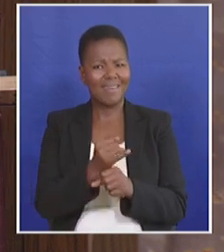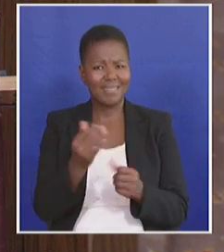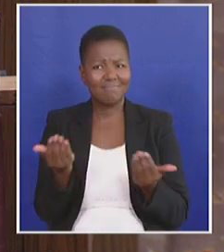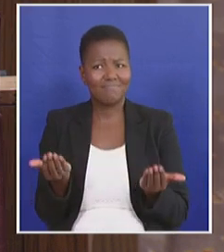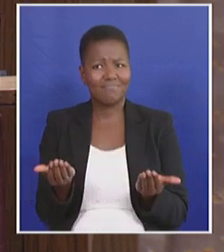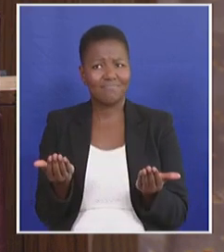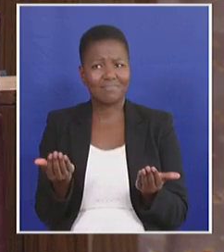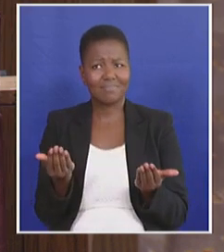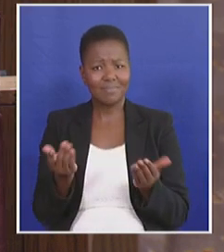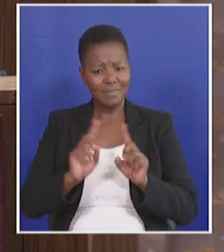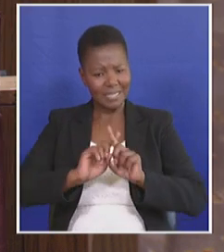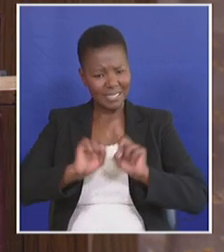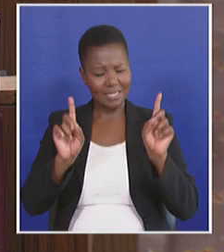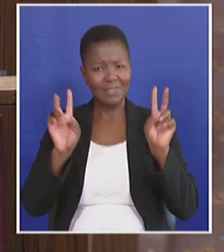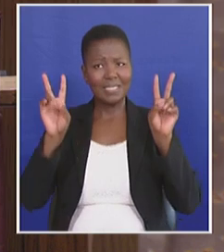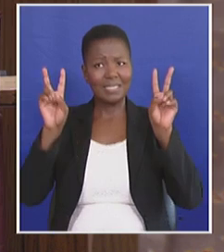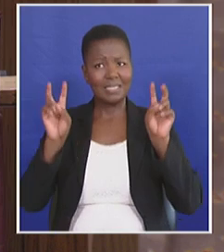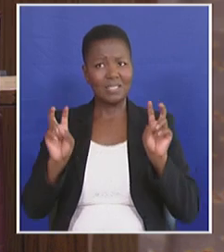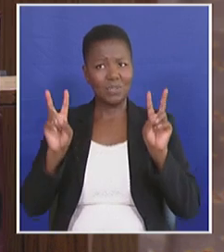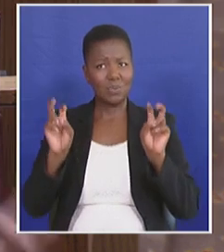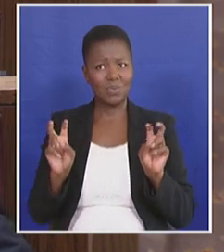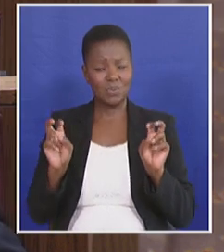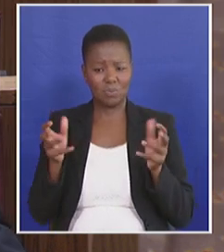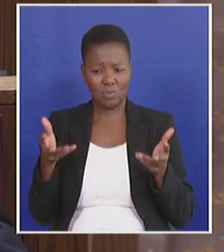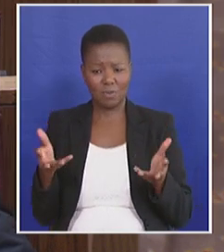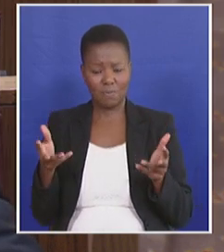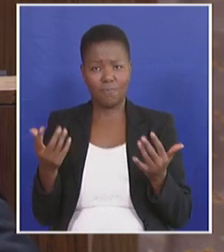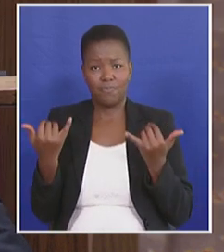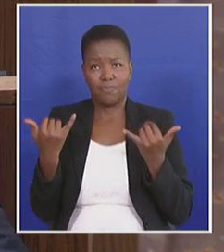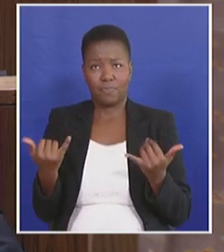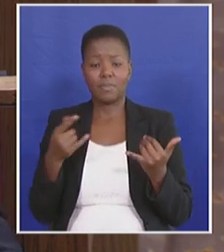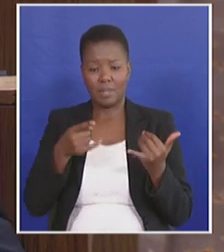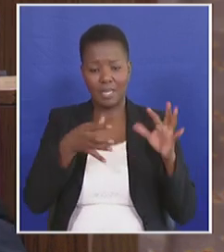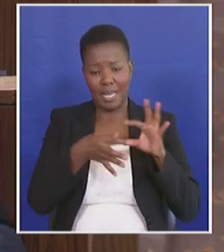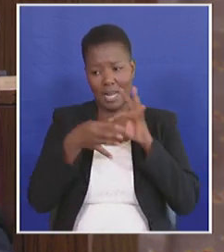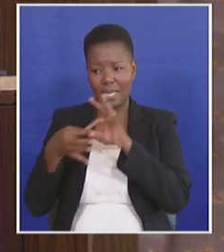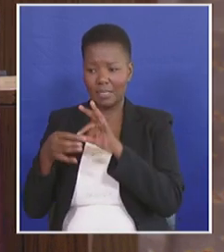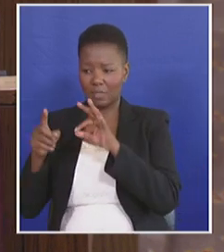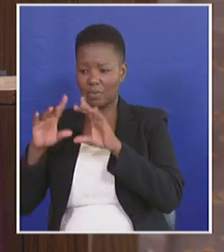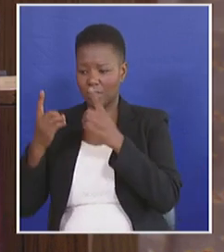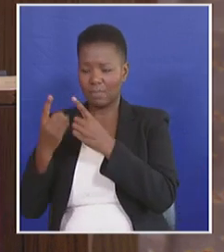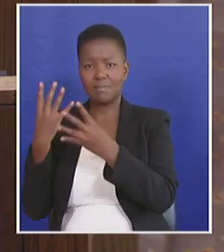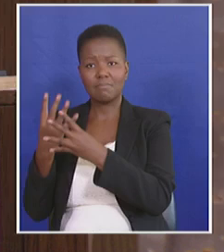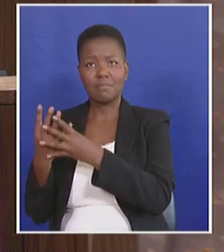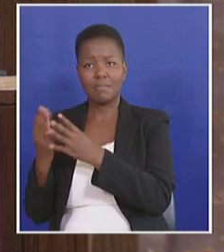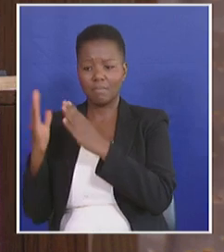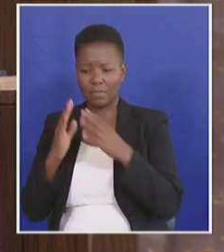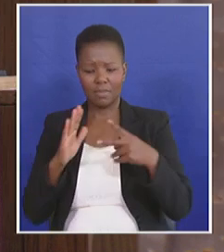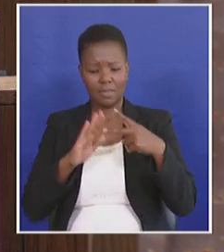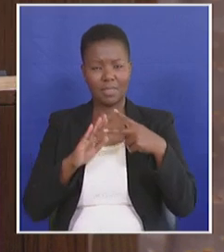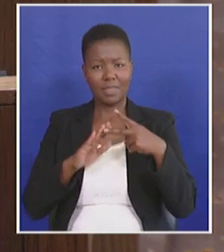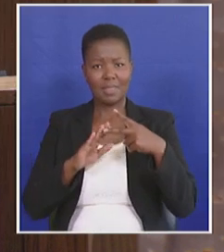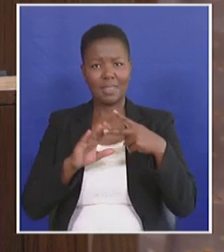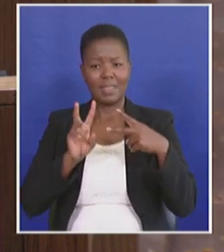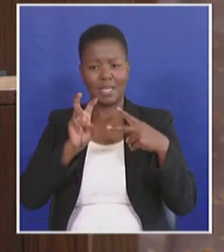It's a completely different issue. And in fact, the one is relating to correctional services, is follow-up. The other one is related, the first question